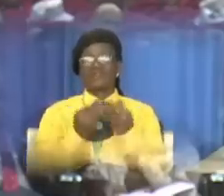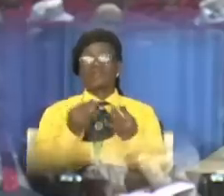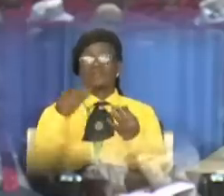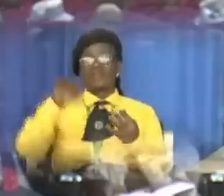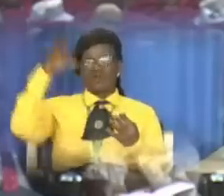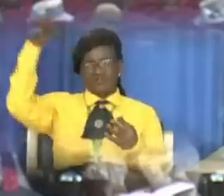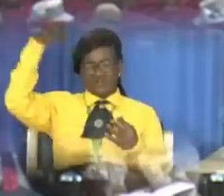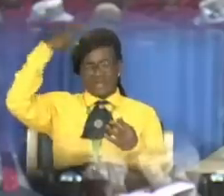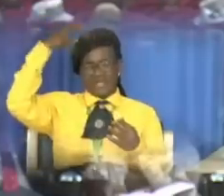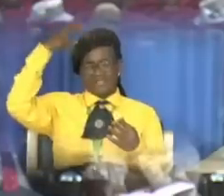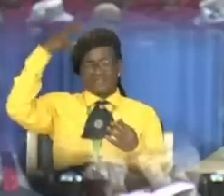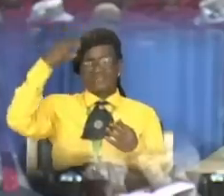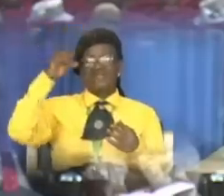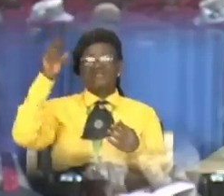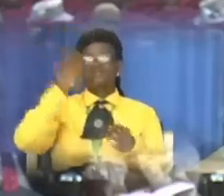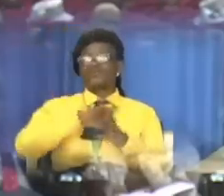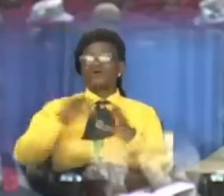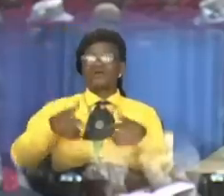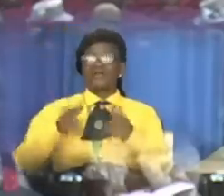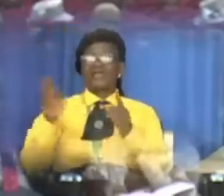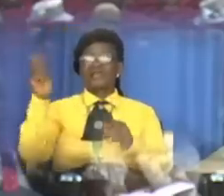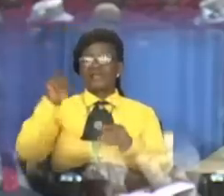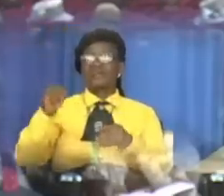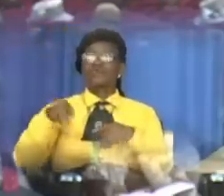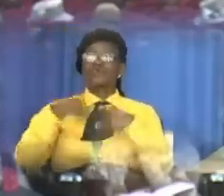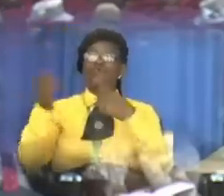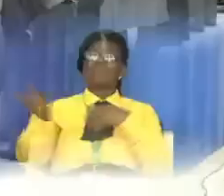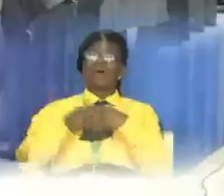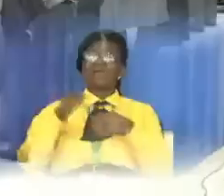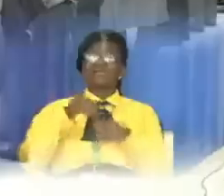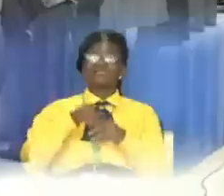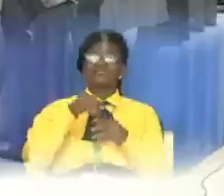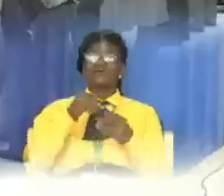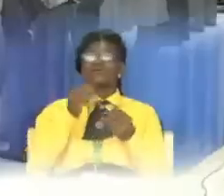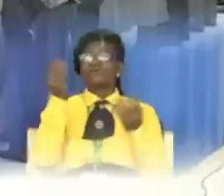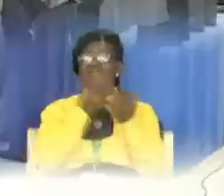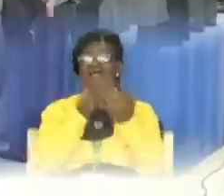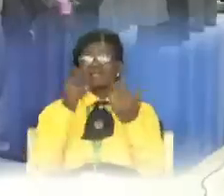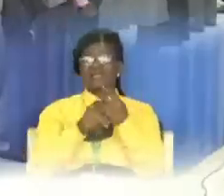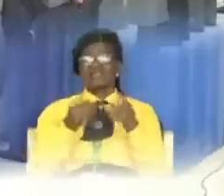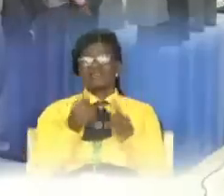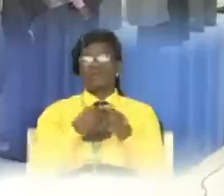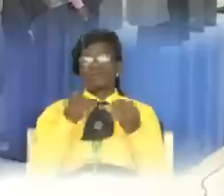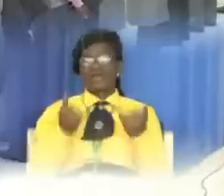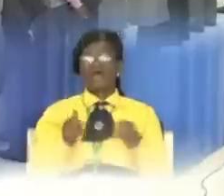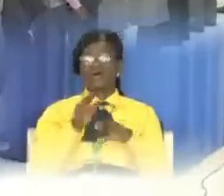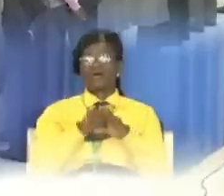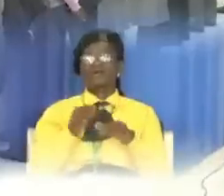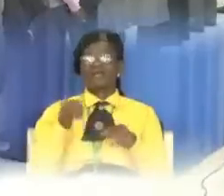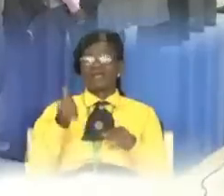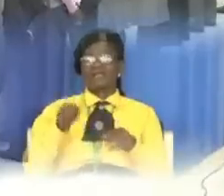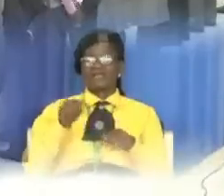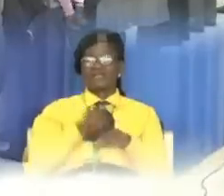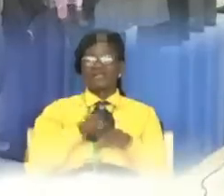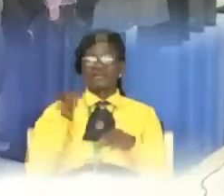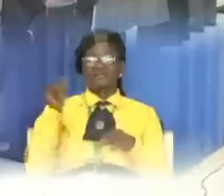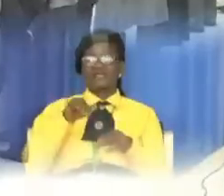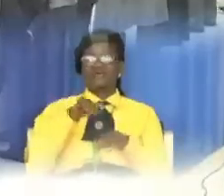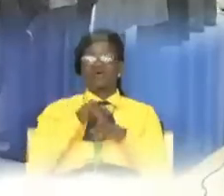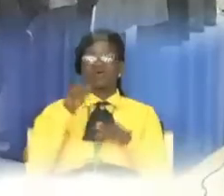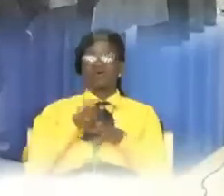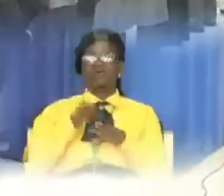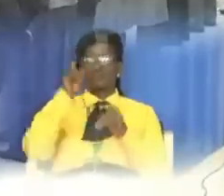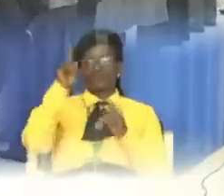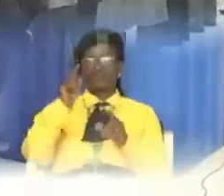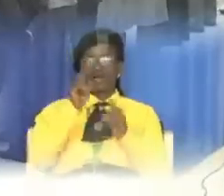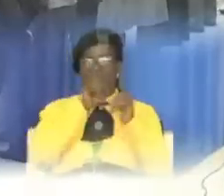light. Don't let them go back into darkness. And from now on, anytime they call on you, please answer them by